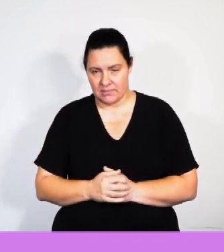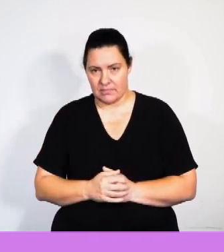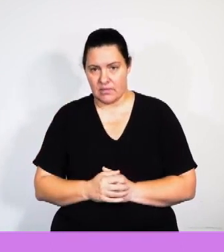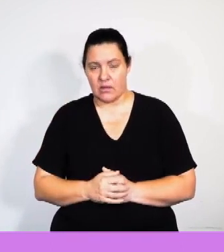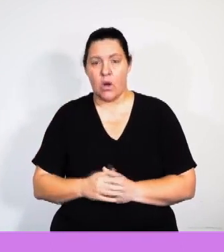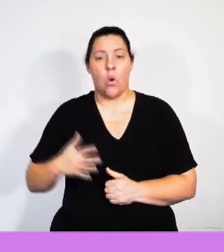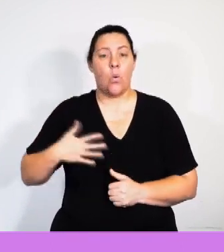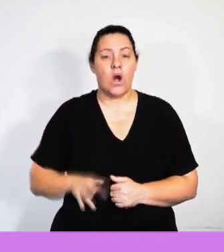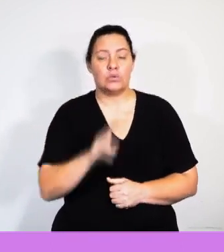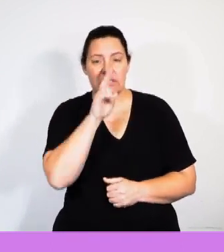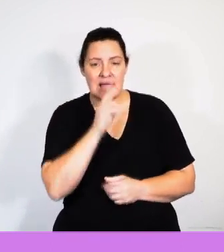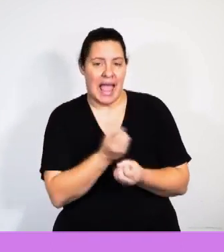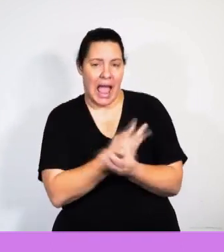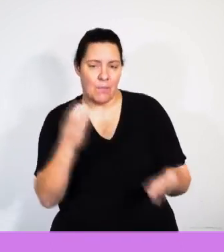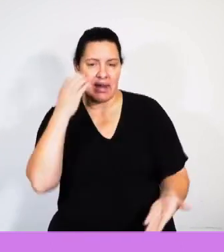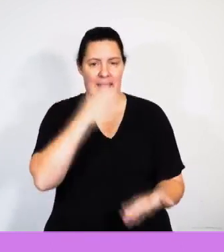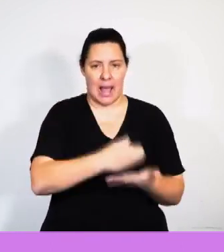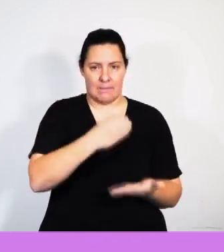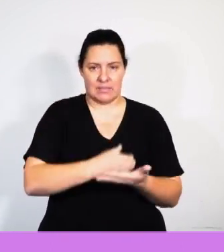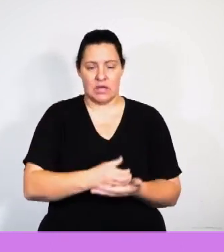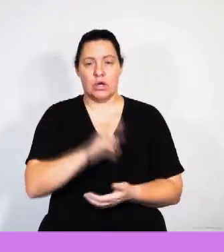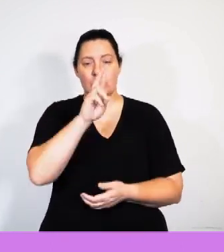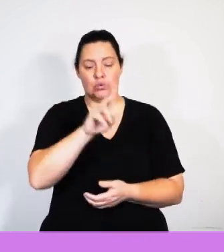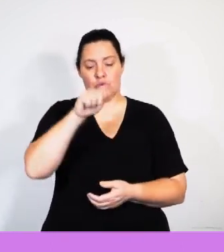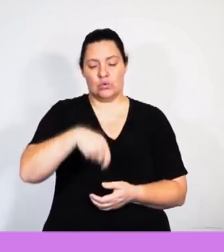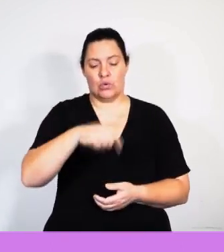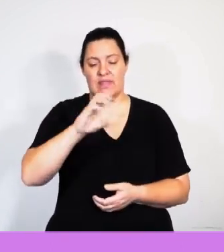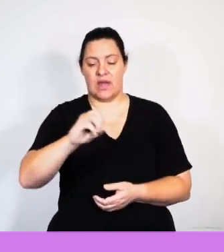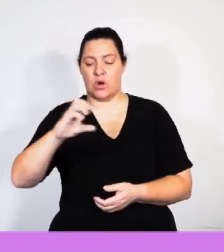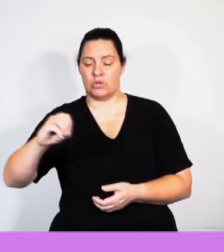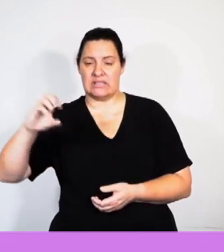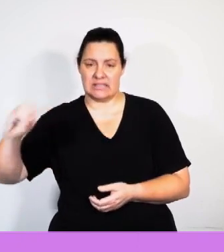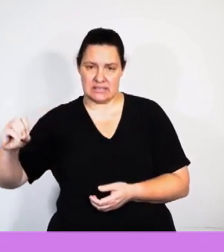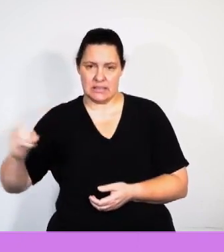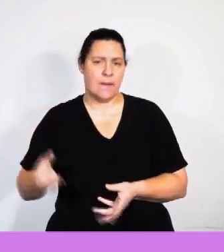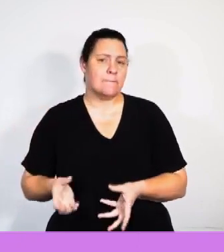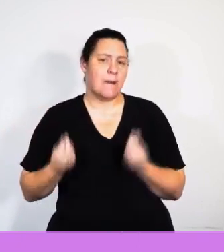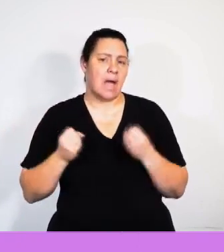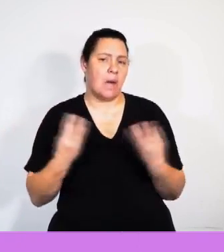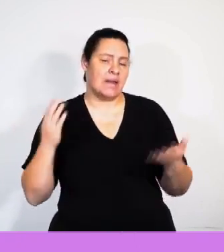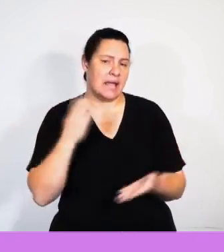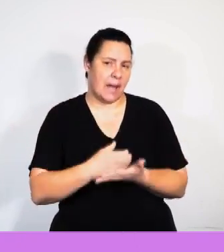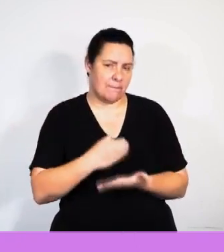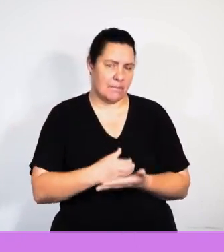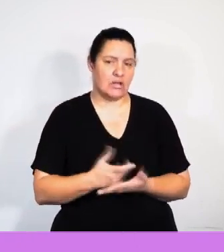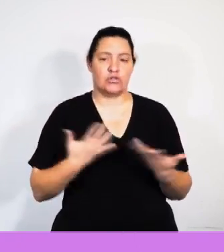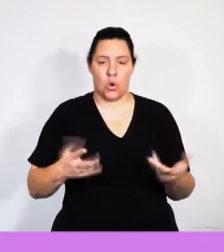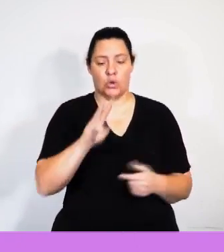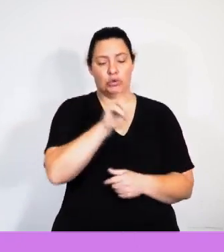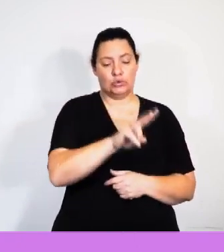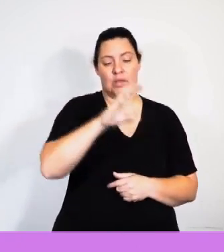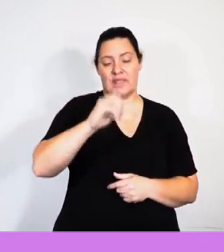milliliters. We want to see how many cups can 2,000 milliliters gives us. We will then